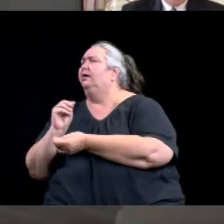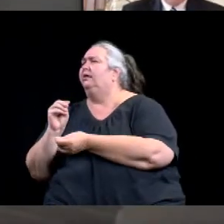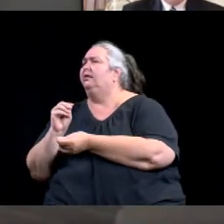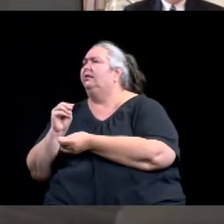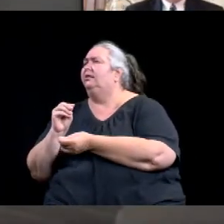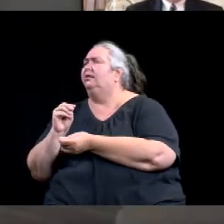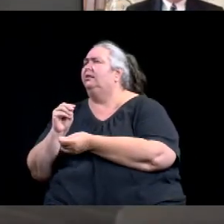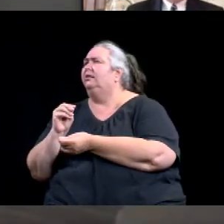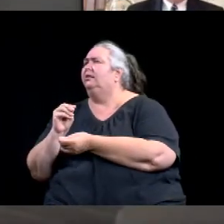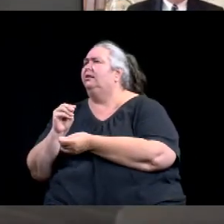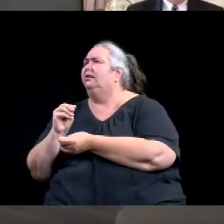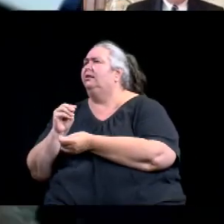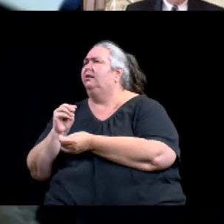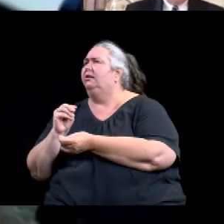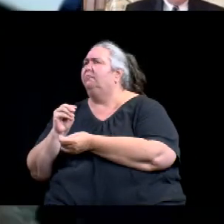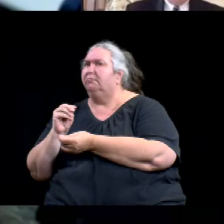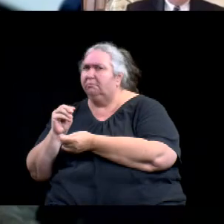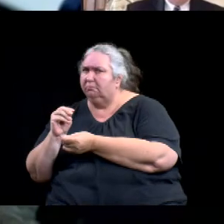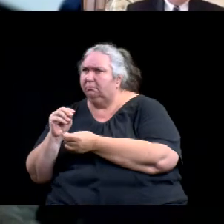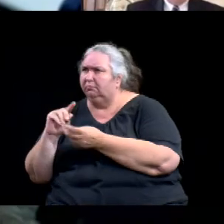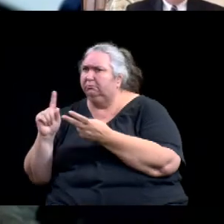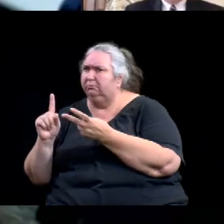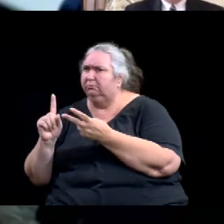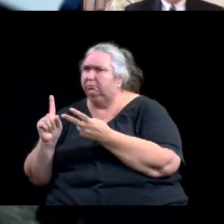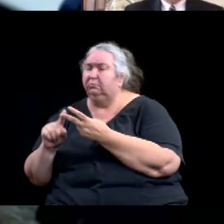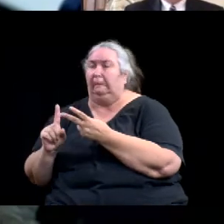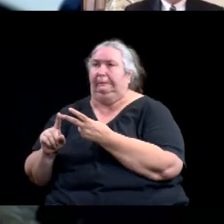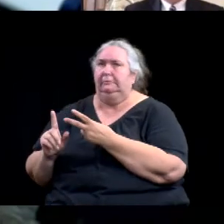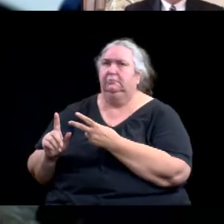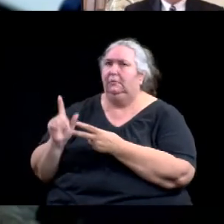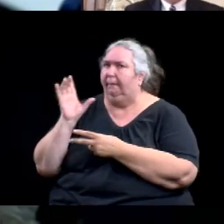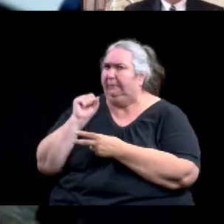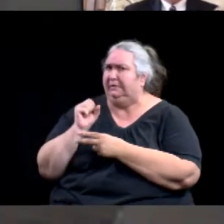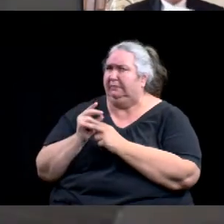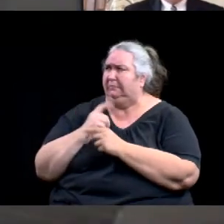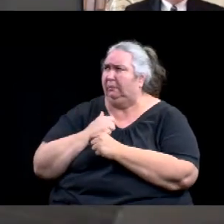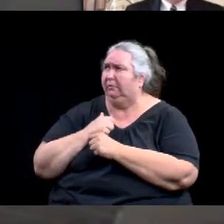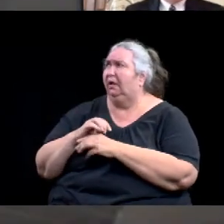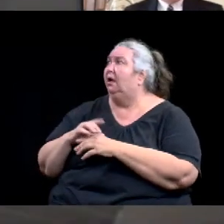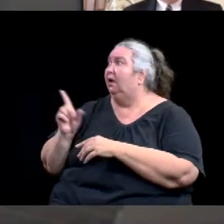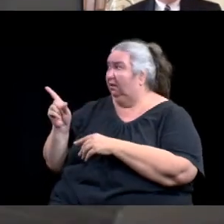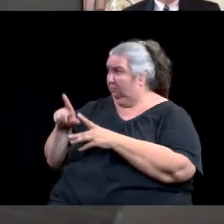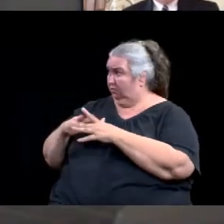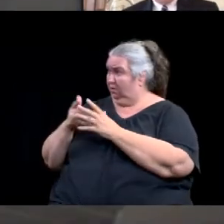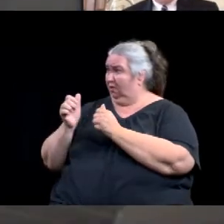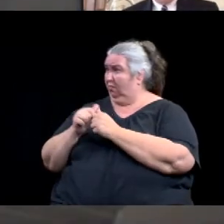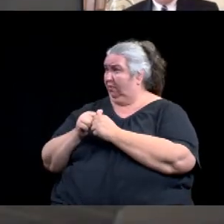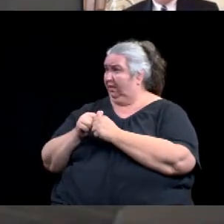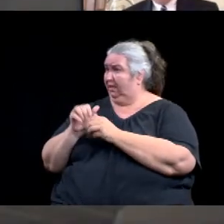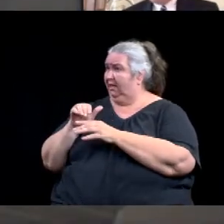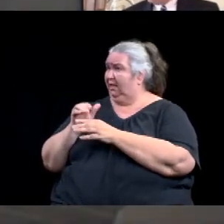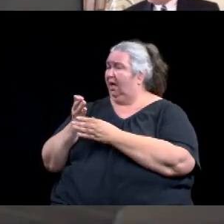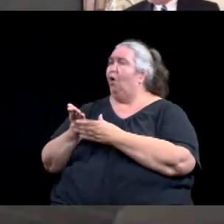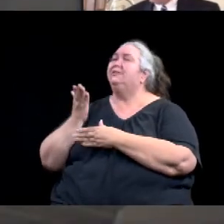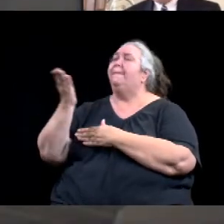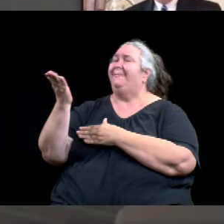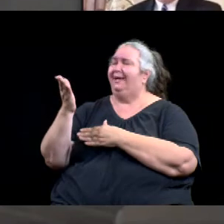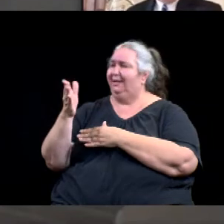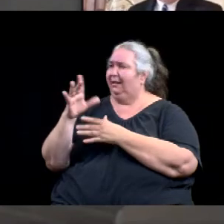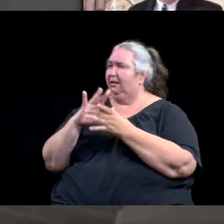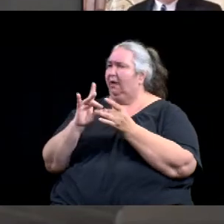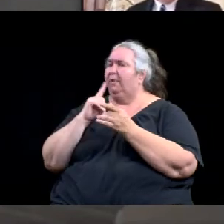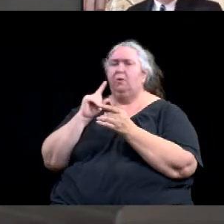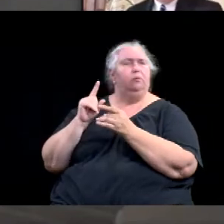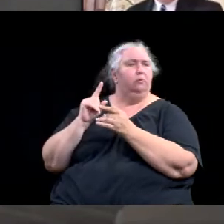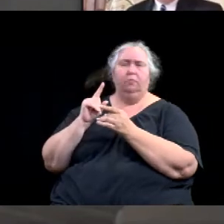submitted comments? Sure. Did you want to open the public? Yes, let me open it. We will now open the hearing of visitors. During the hearing of visitors section of the agenda,